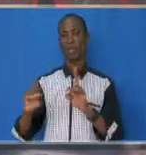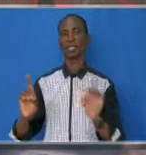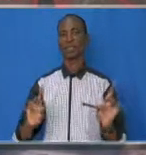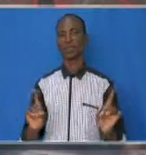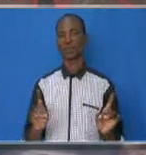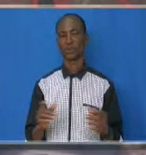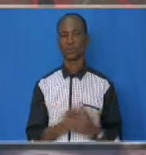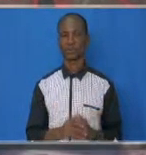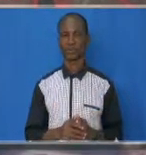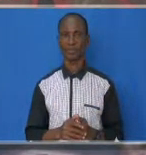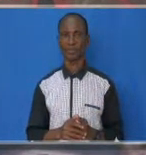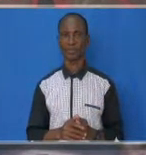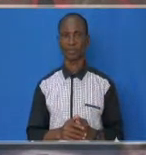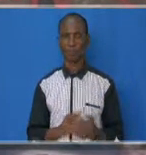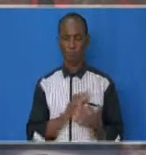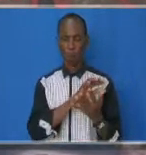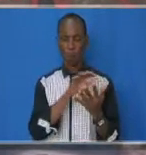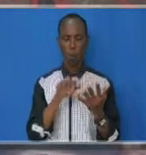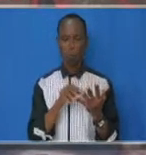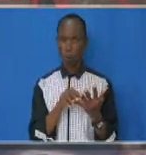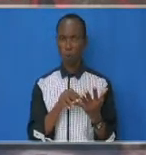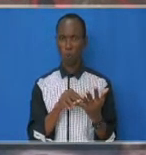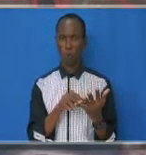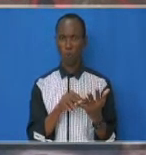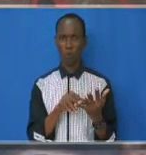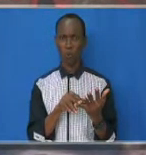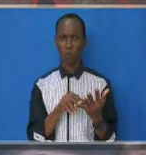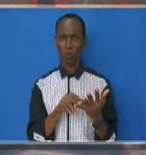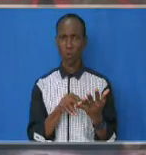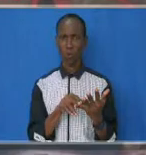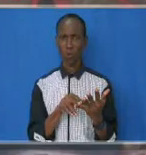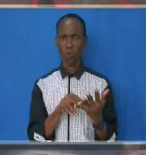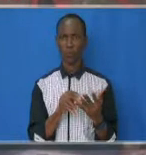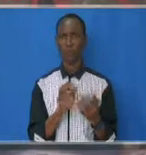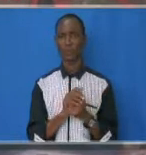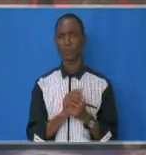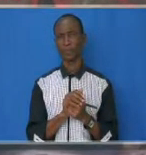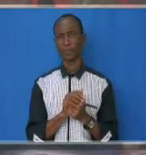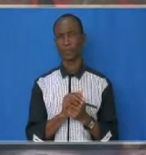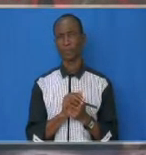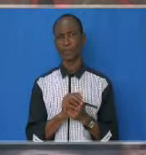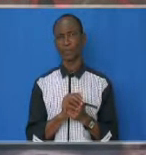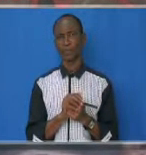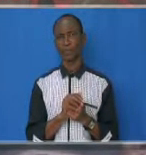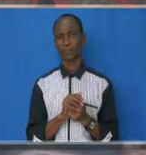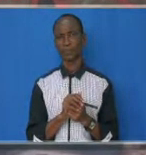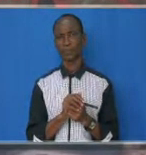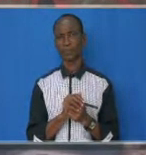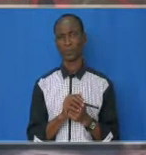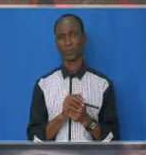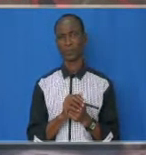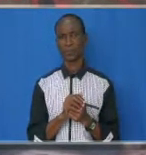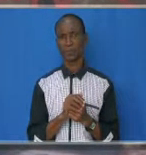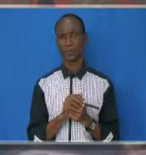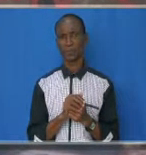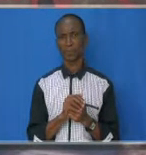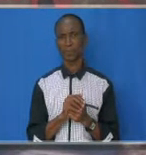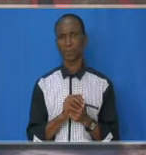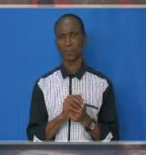no ɛnyɛ agorɔ ɛnyɛ asɛm a ɛhyɛ sɛ yɛtoto n'ase something that if you